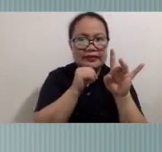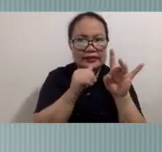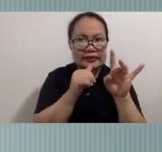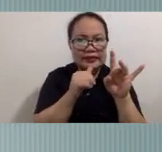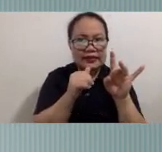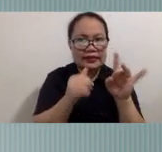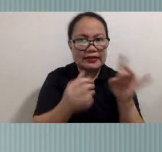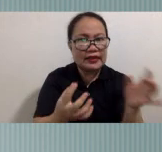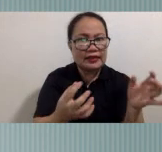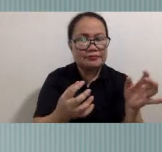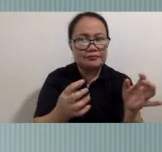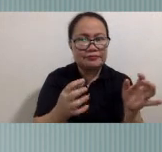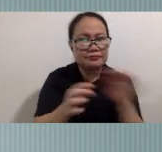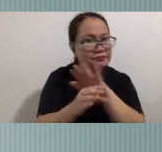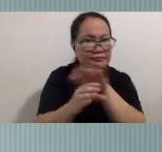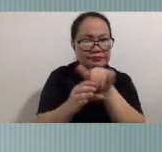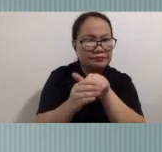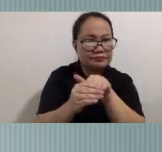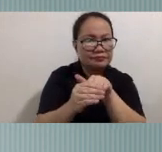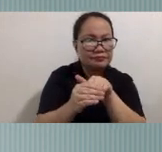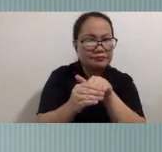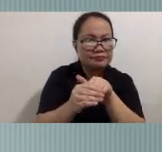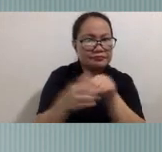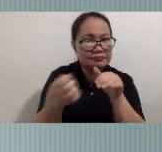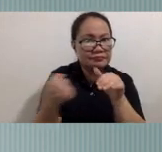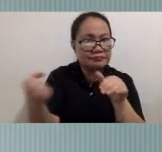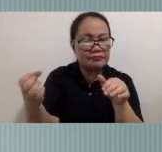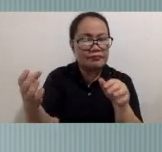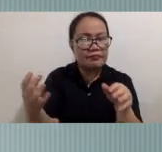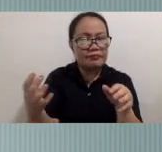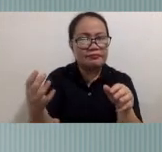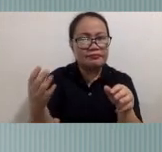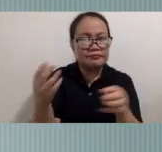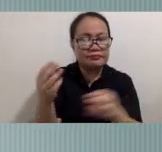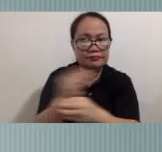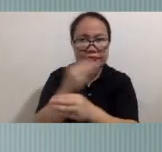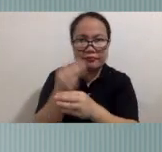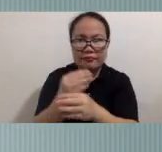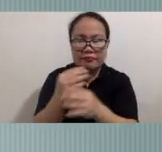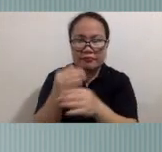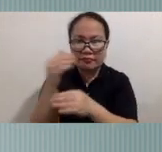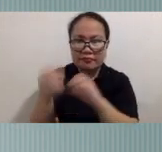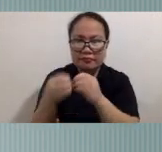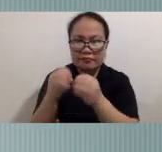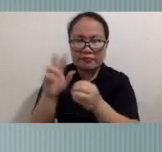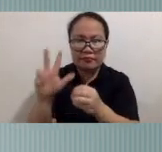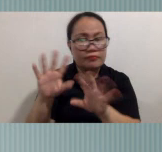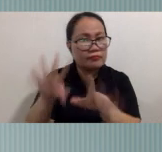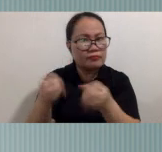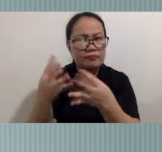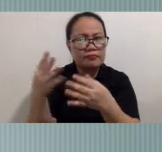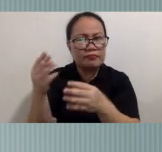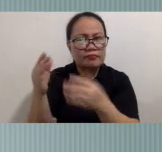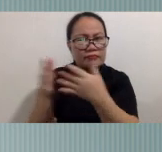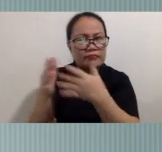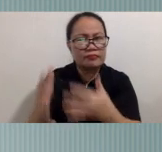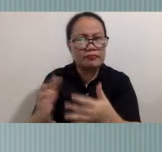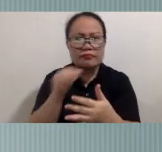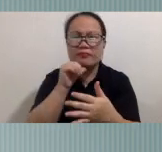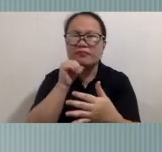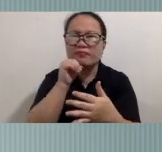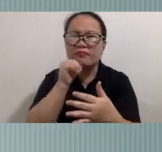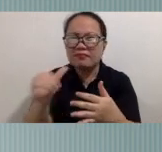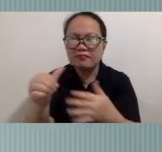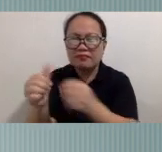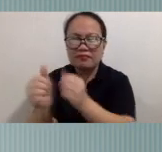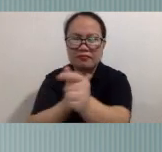of science minus math, that is 8. So, we will not include the elements in math. Okay? Kasi ang sabi